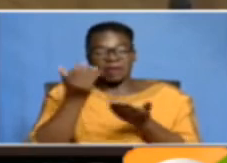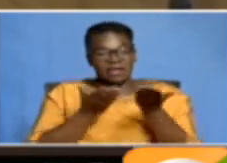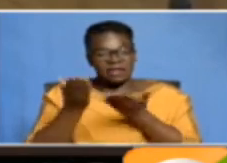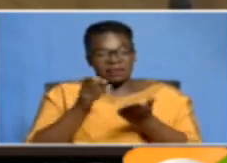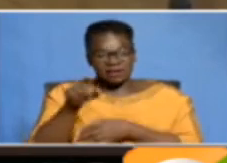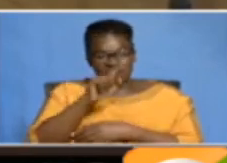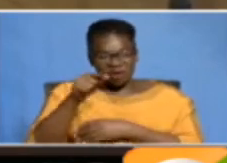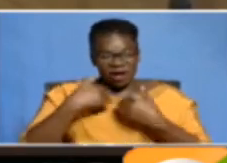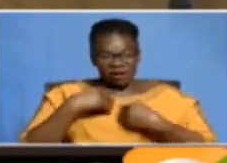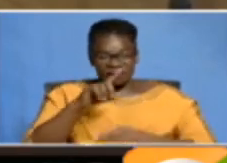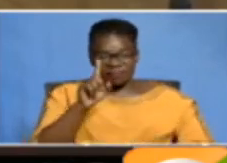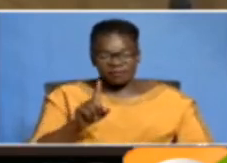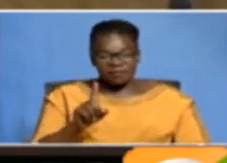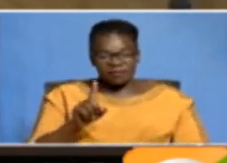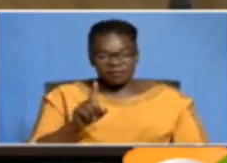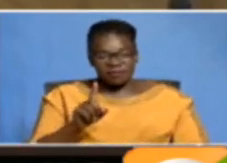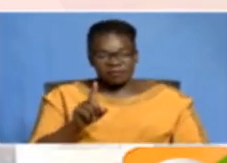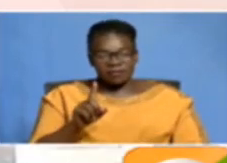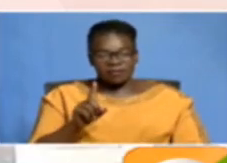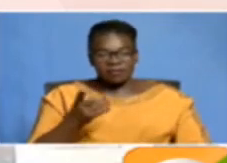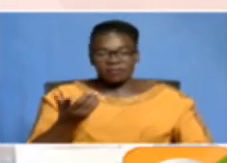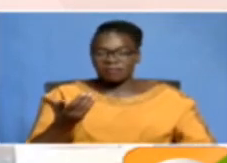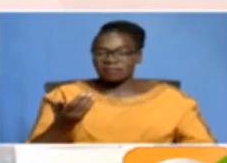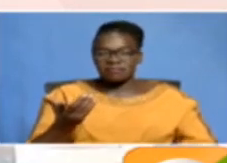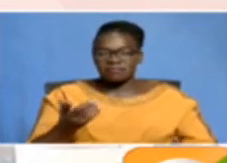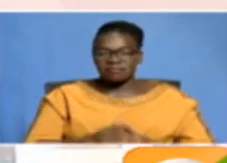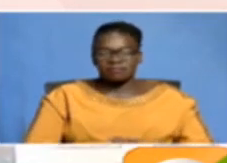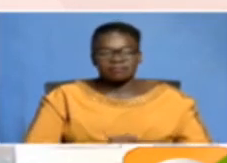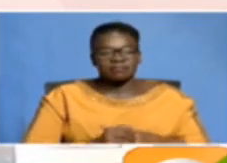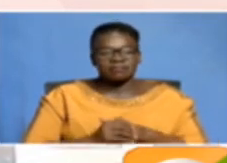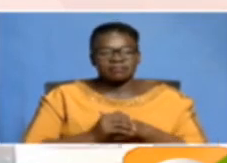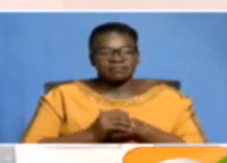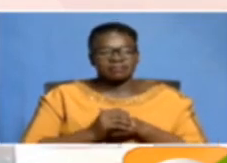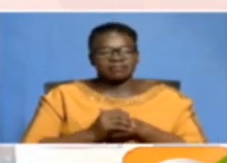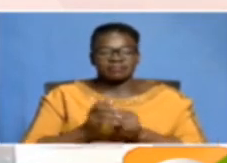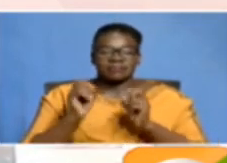crime? I mean, surely. All right, let's see what happens Thursday.